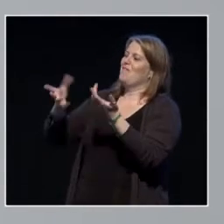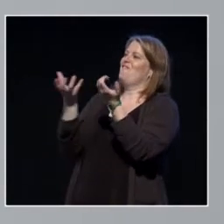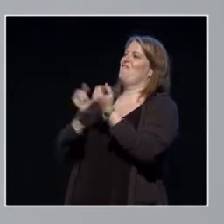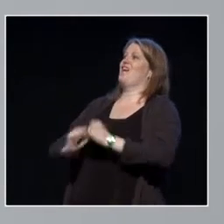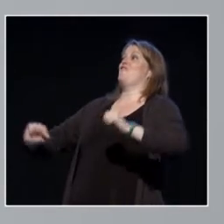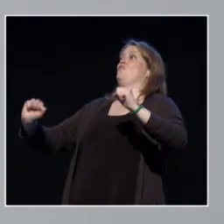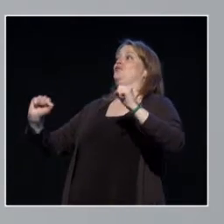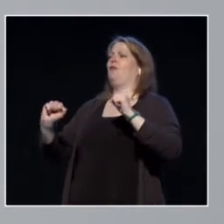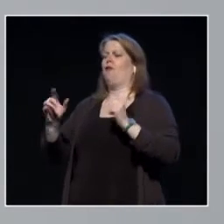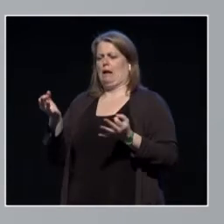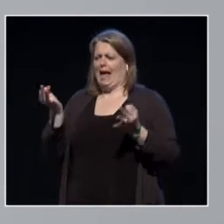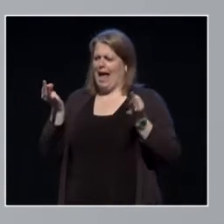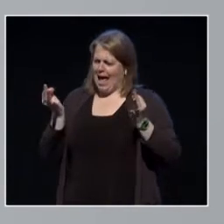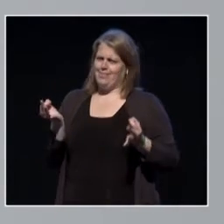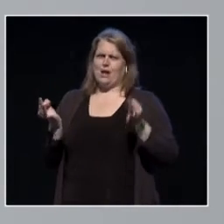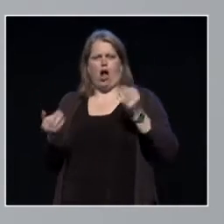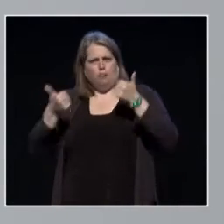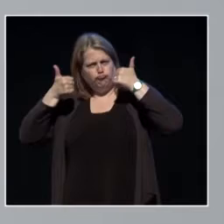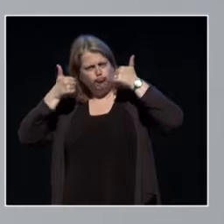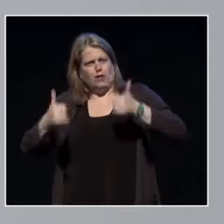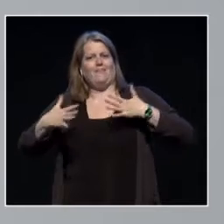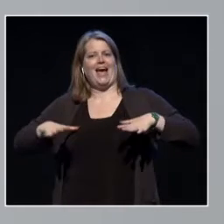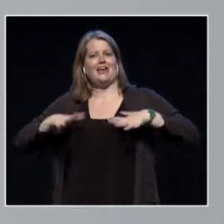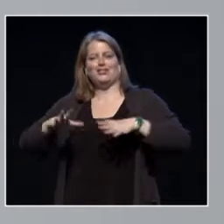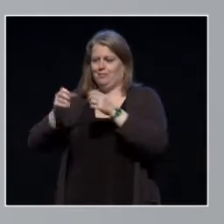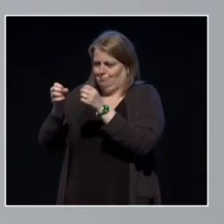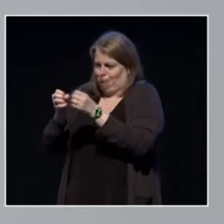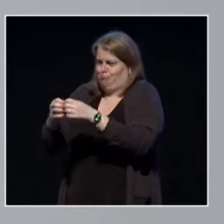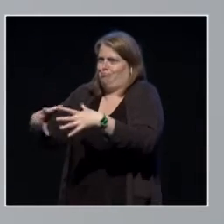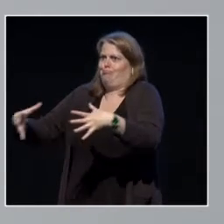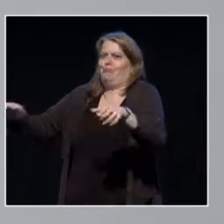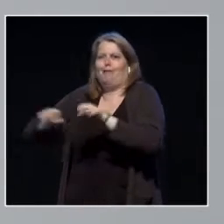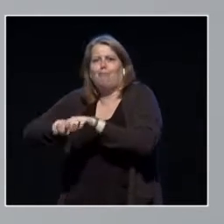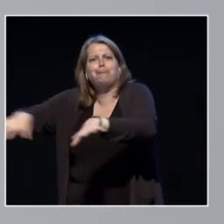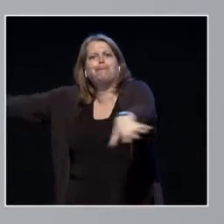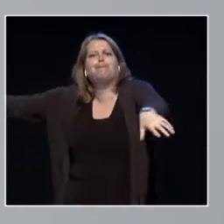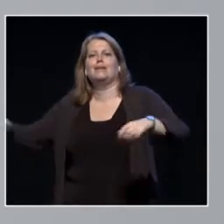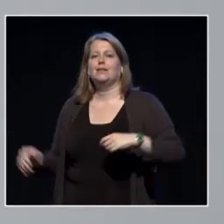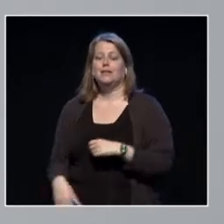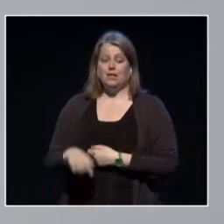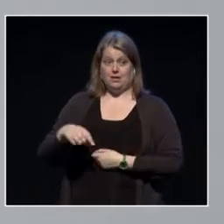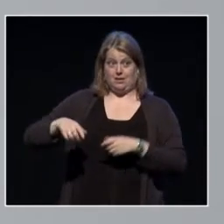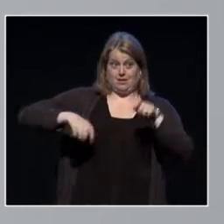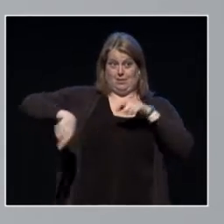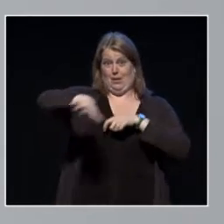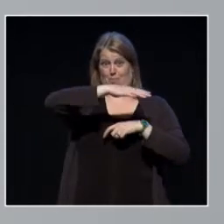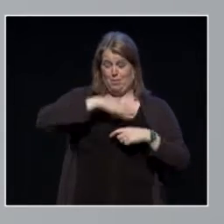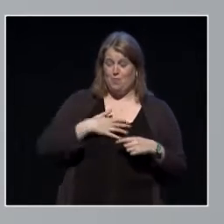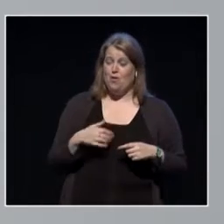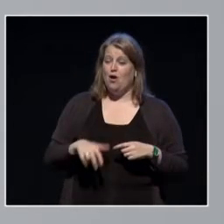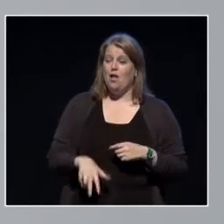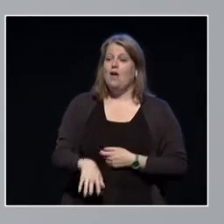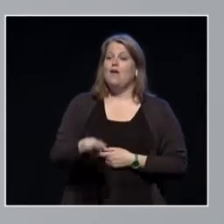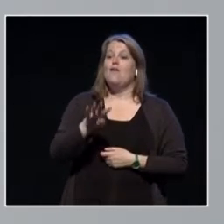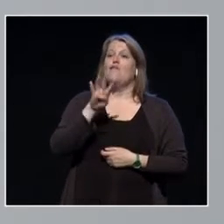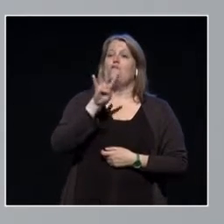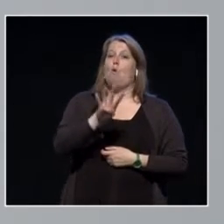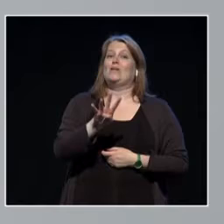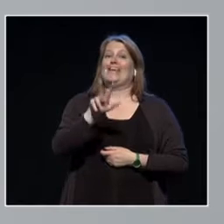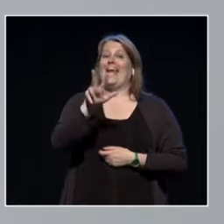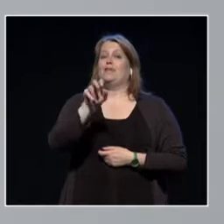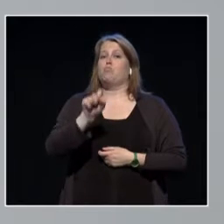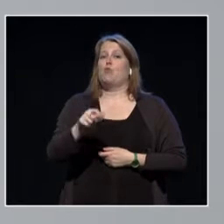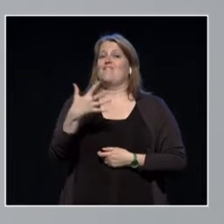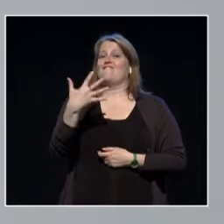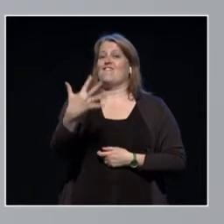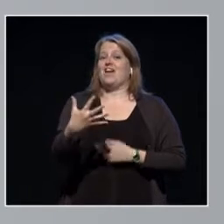ethical fashion. And now that millennials are spending $48.5 billion in ethical fashion as